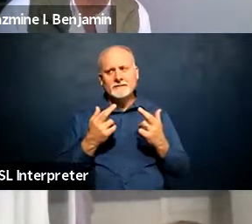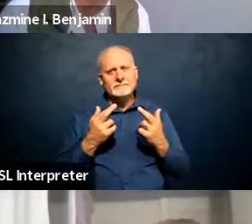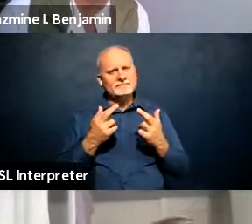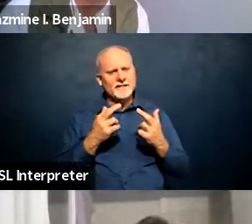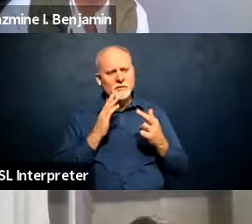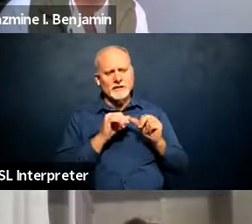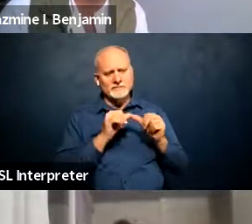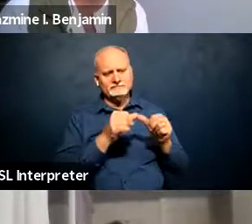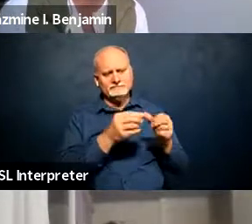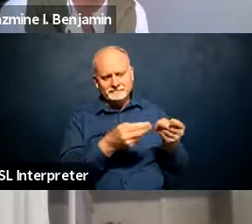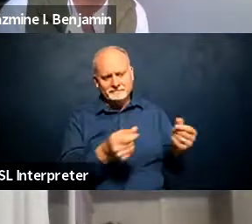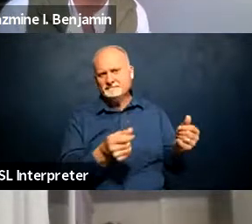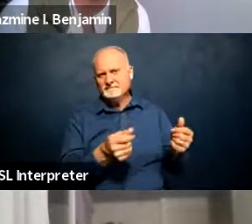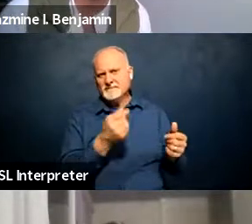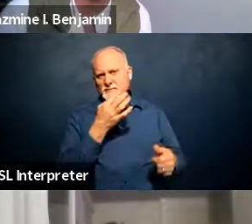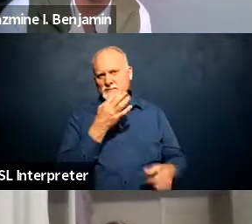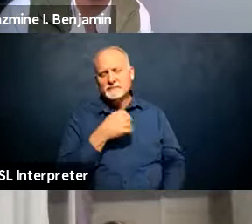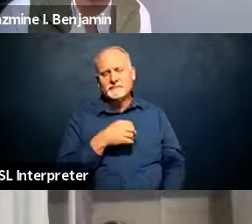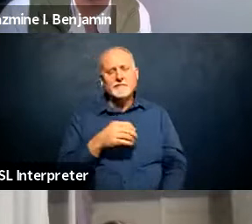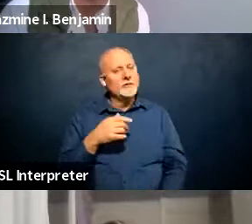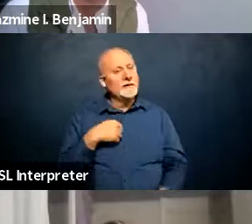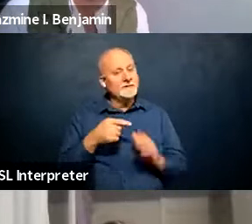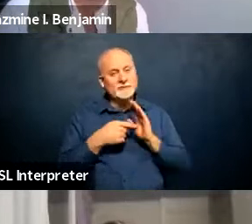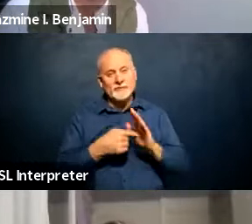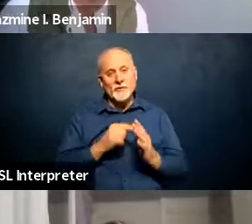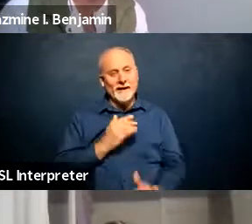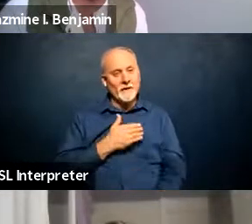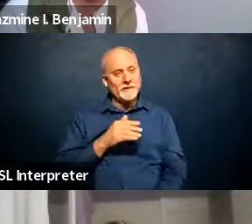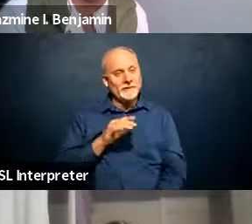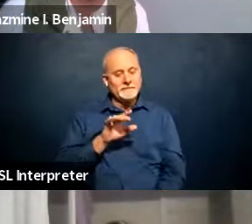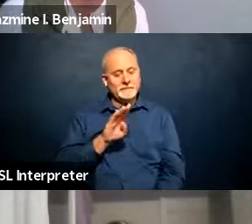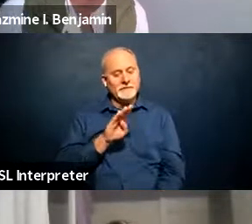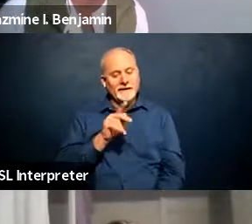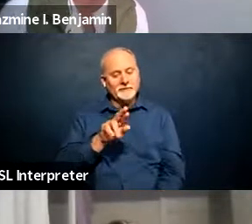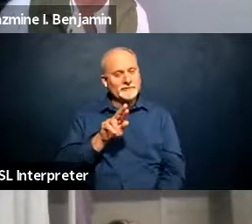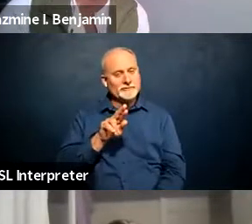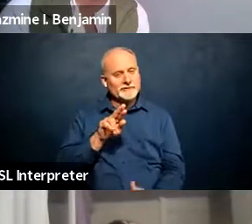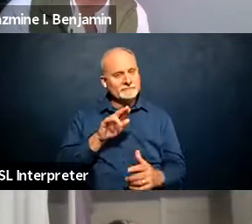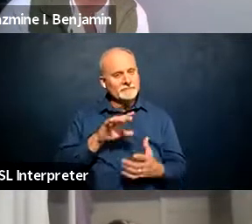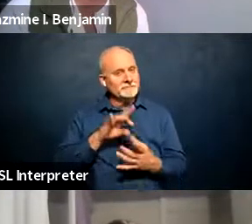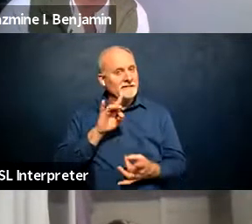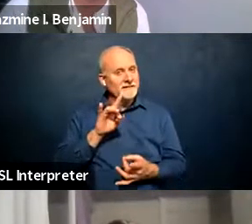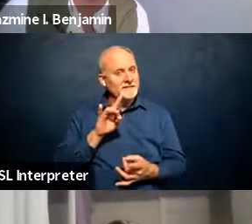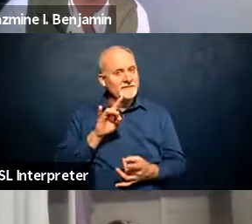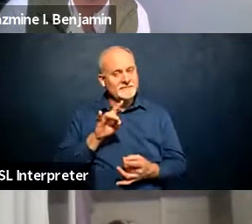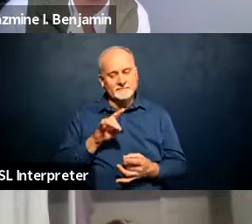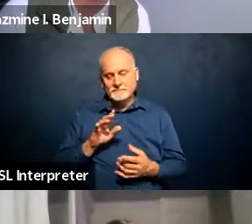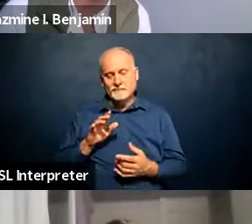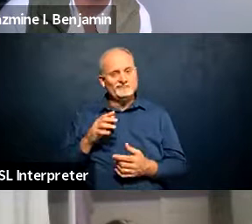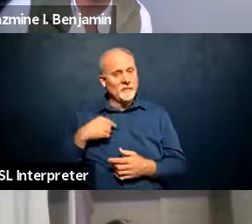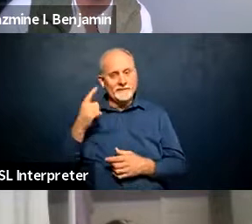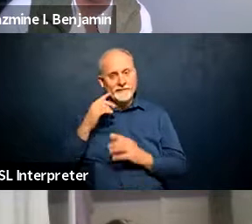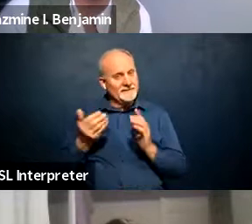after. We have to continue to show our Blazer spirit by utilizing health promoting behaviors, things that we've heard time and time